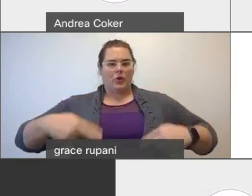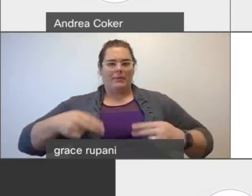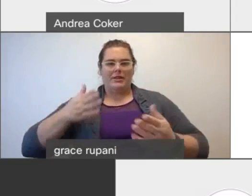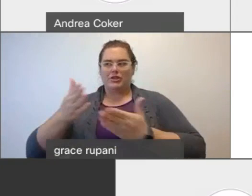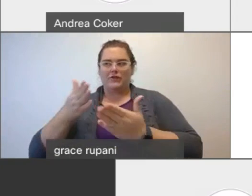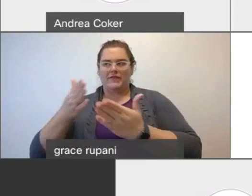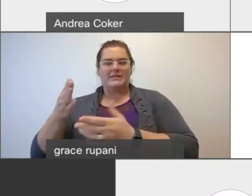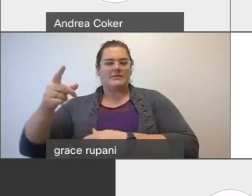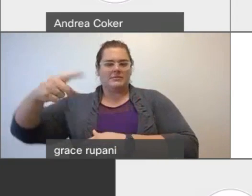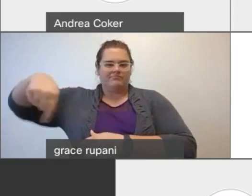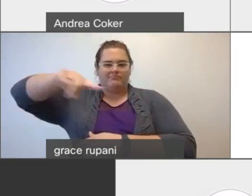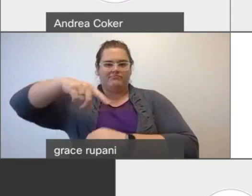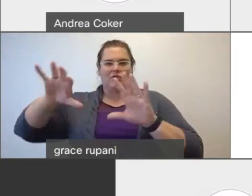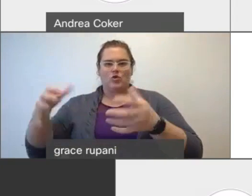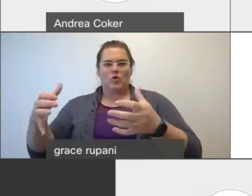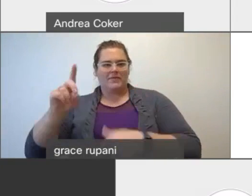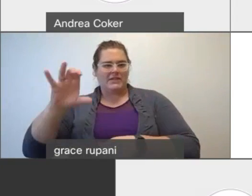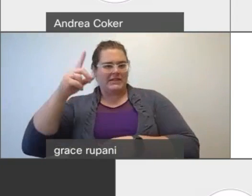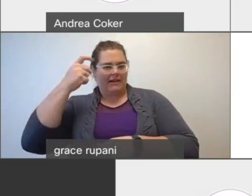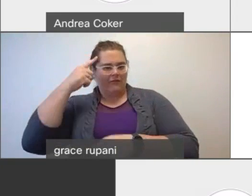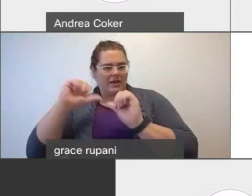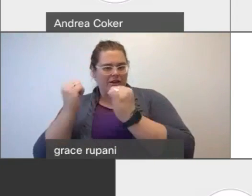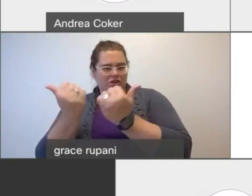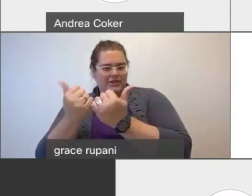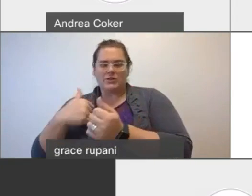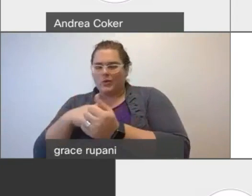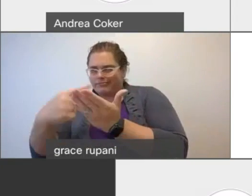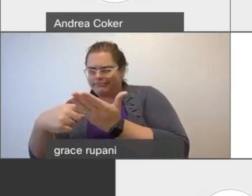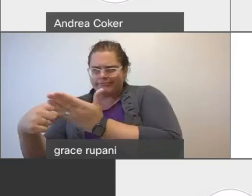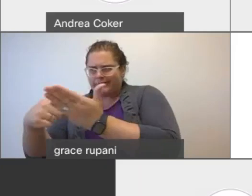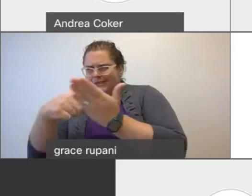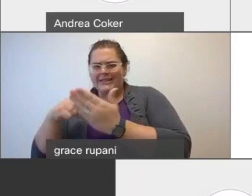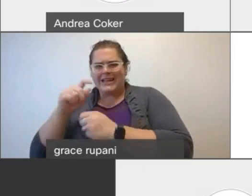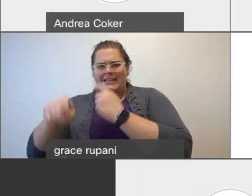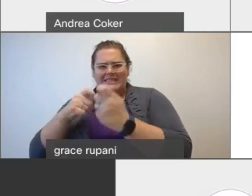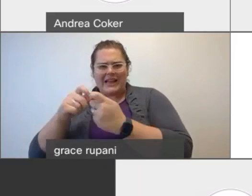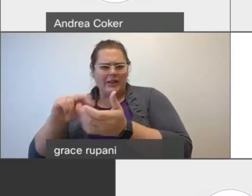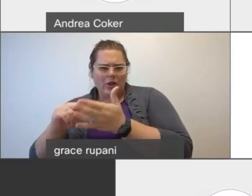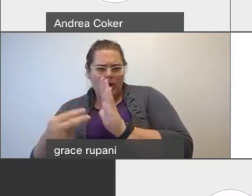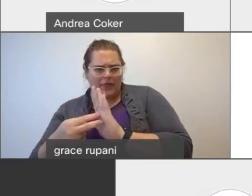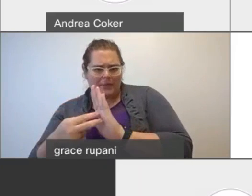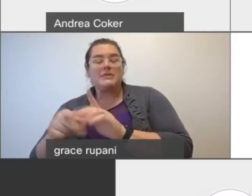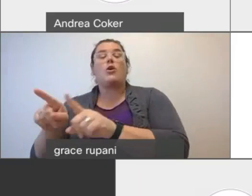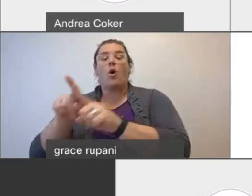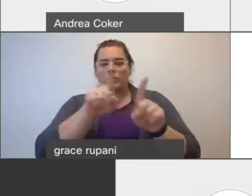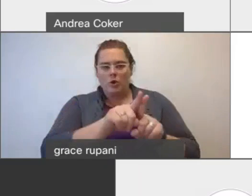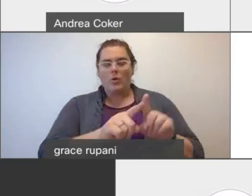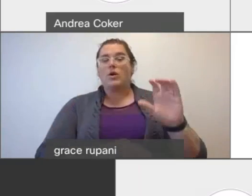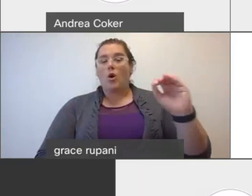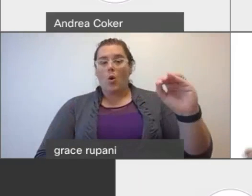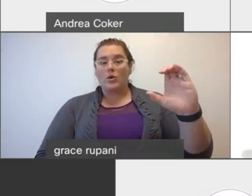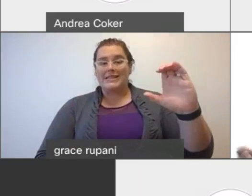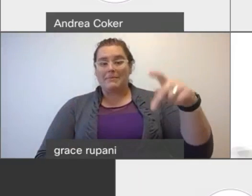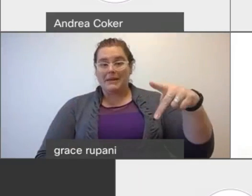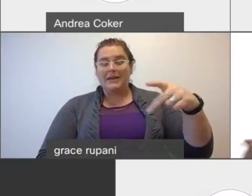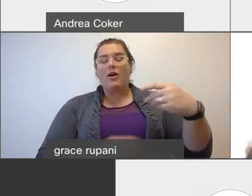of exactly what this means to ensure that these, and as well as the Office of Contracts and Procurement, to